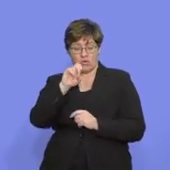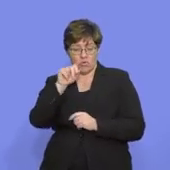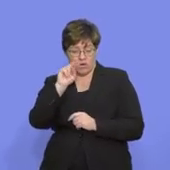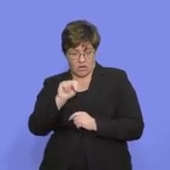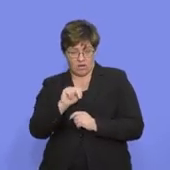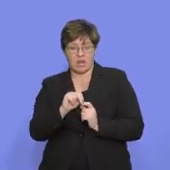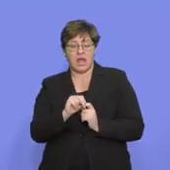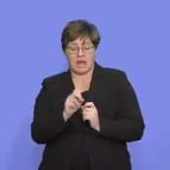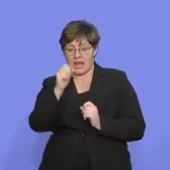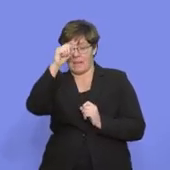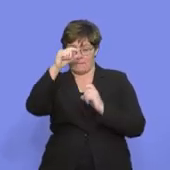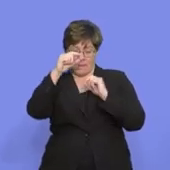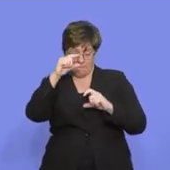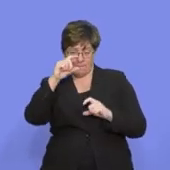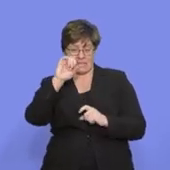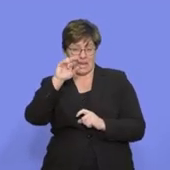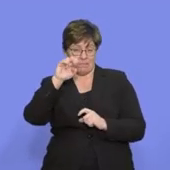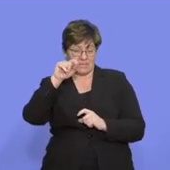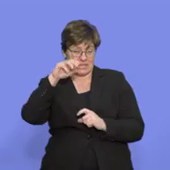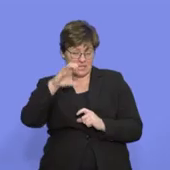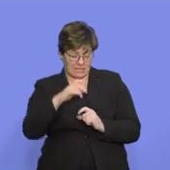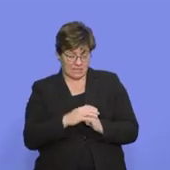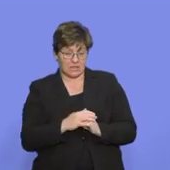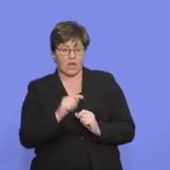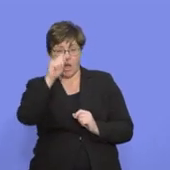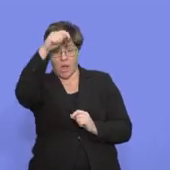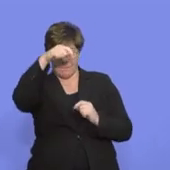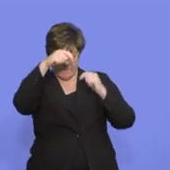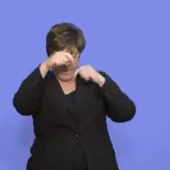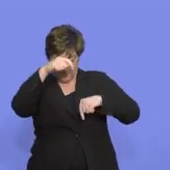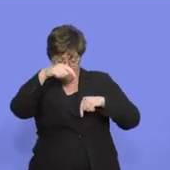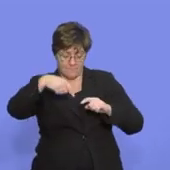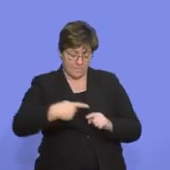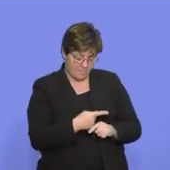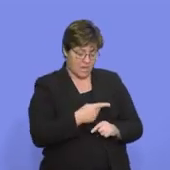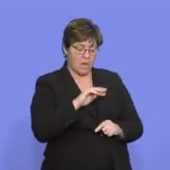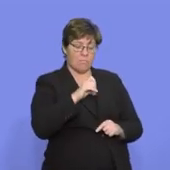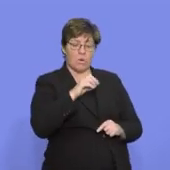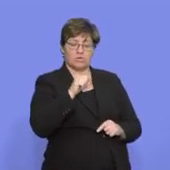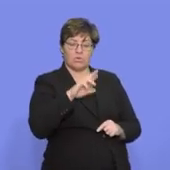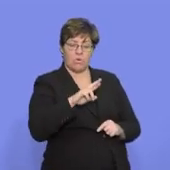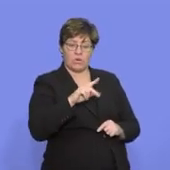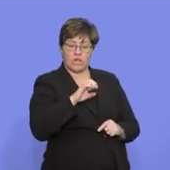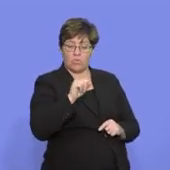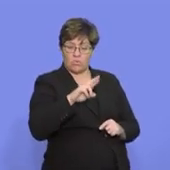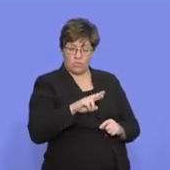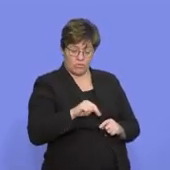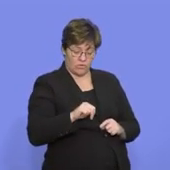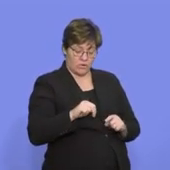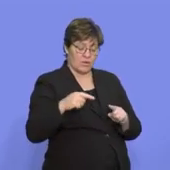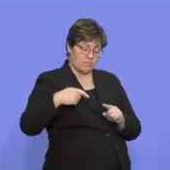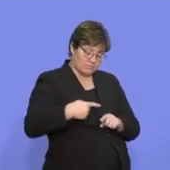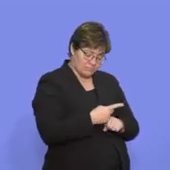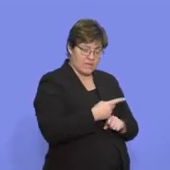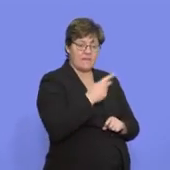gaps here, right? So the impulse will move across those synaptic gaps again, interneuron to the motor neuron, through the ventral root